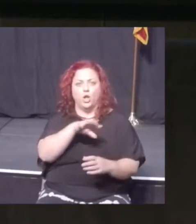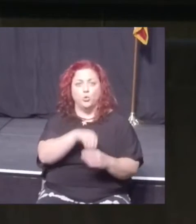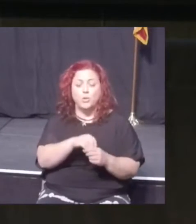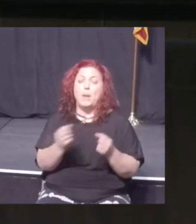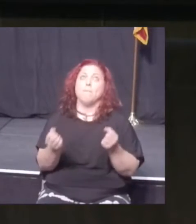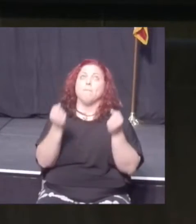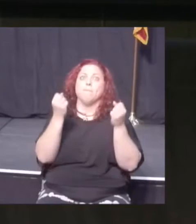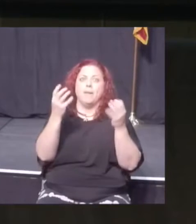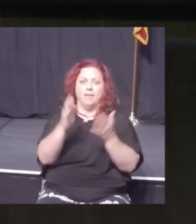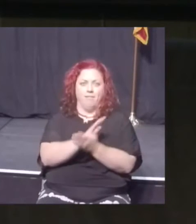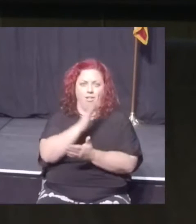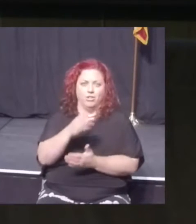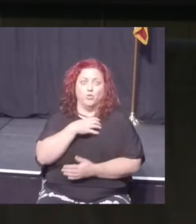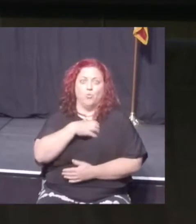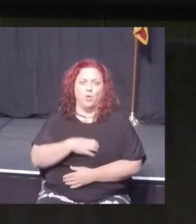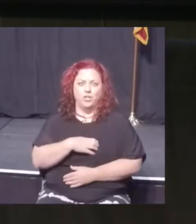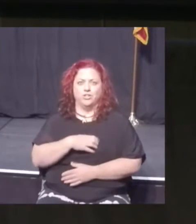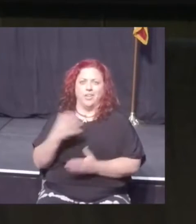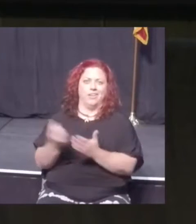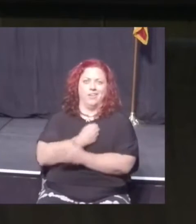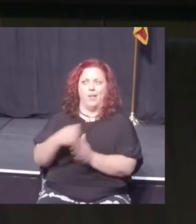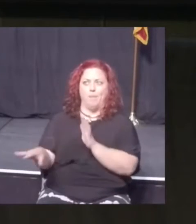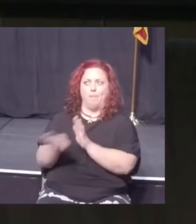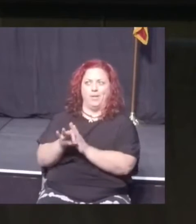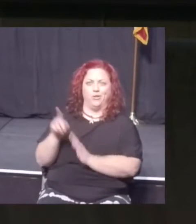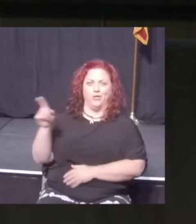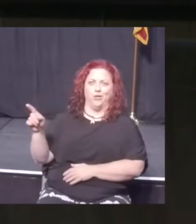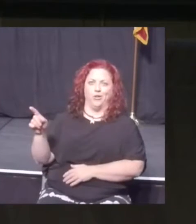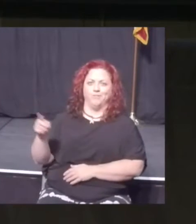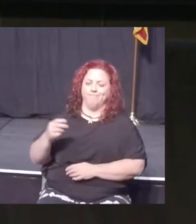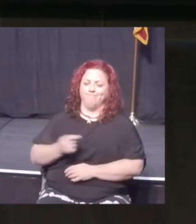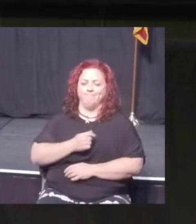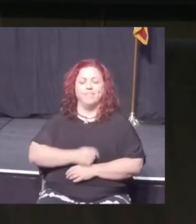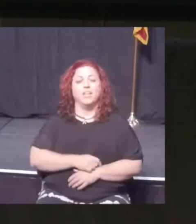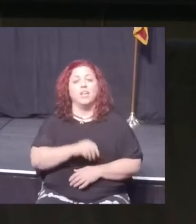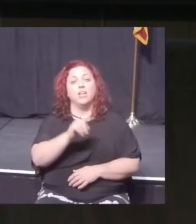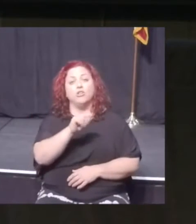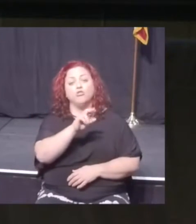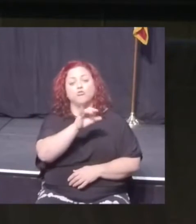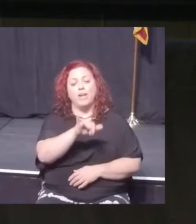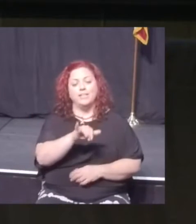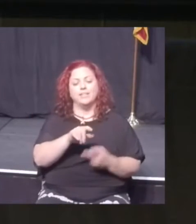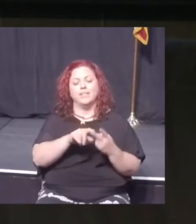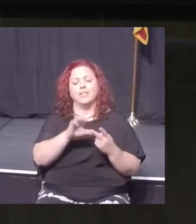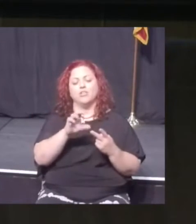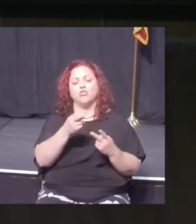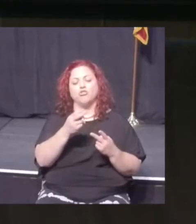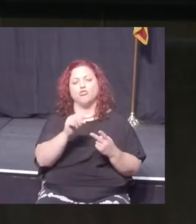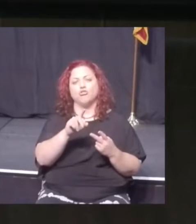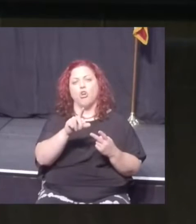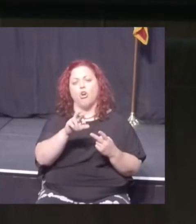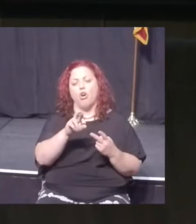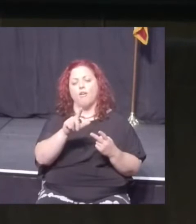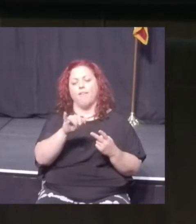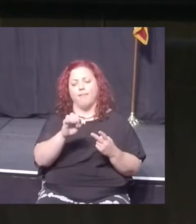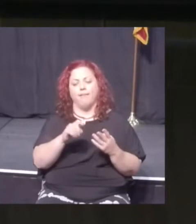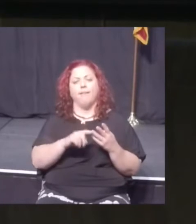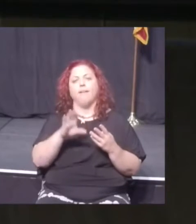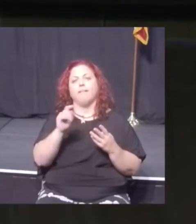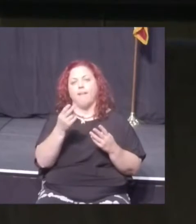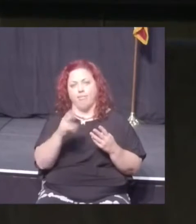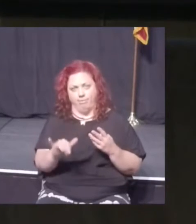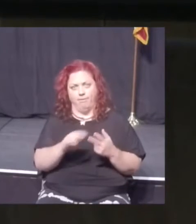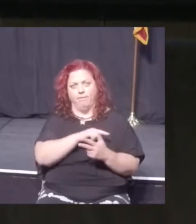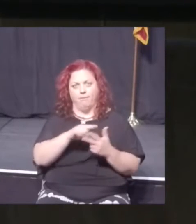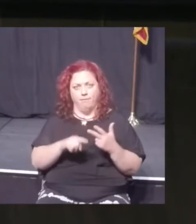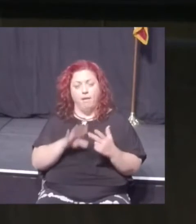they could claim her as theirs. Tracy, Charlie, and Kathy join a committed and talented group of academic